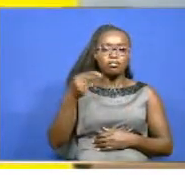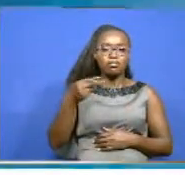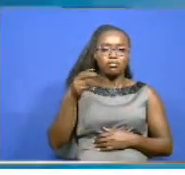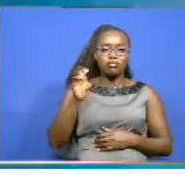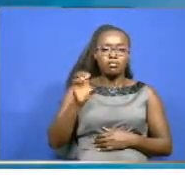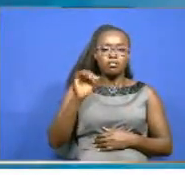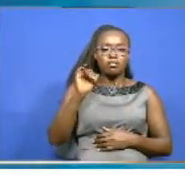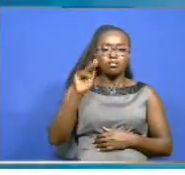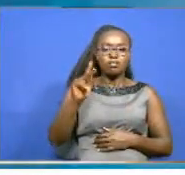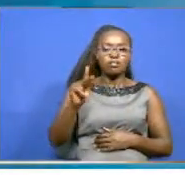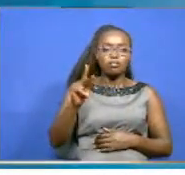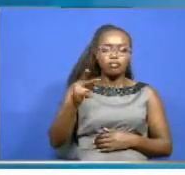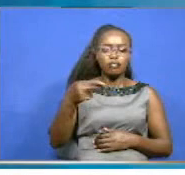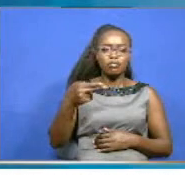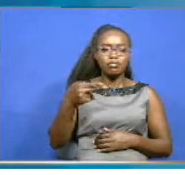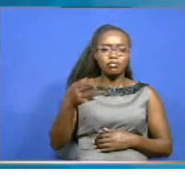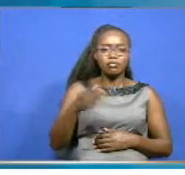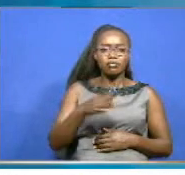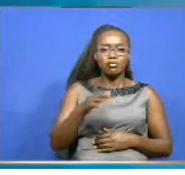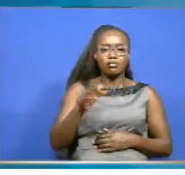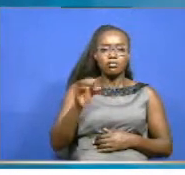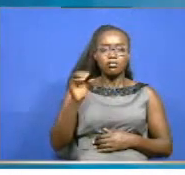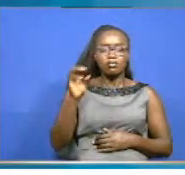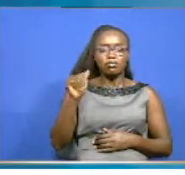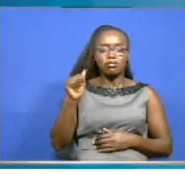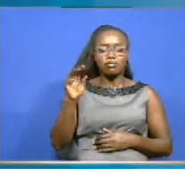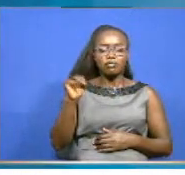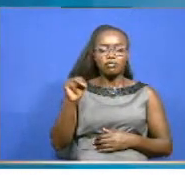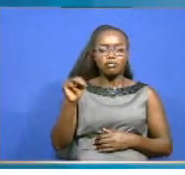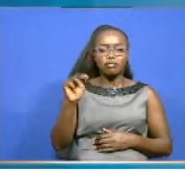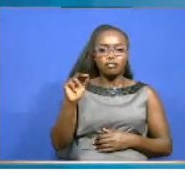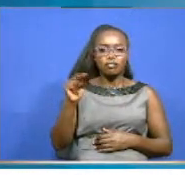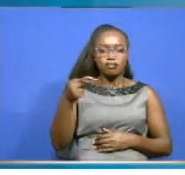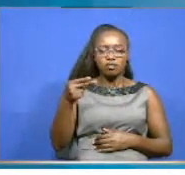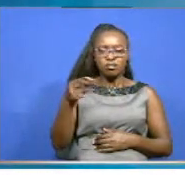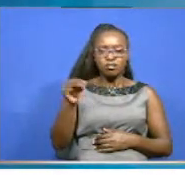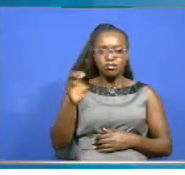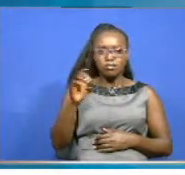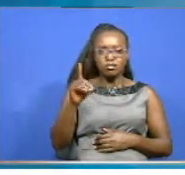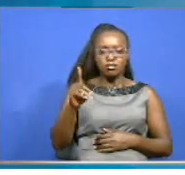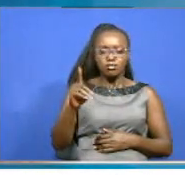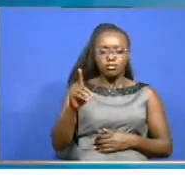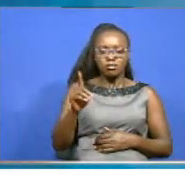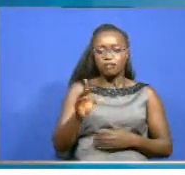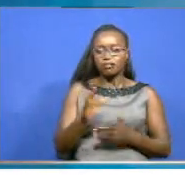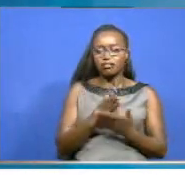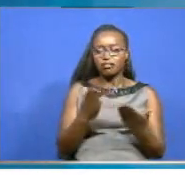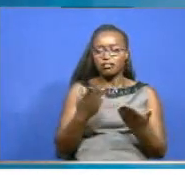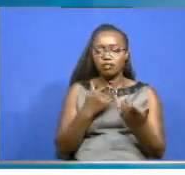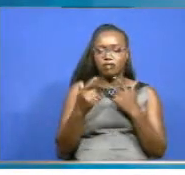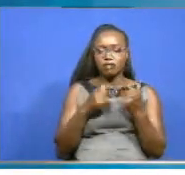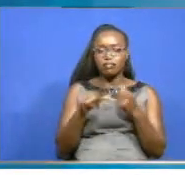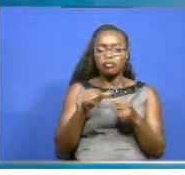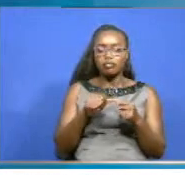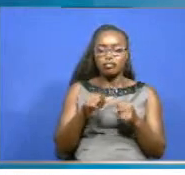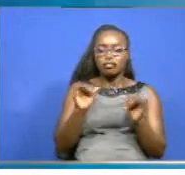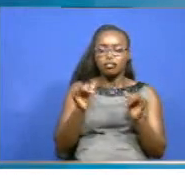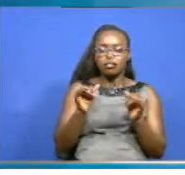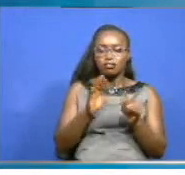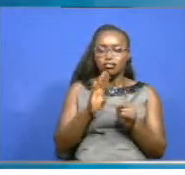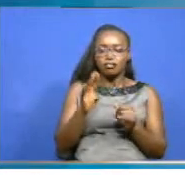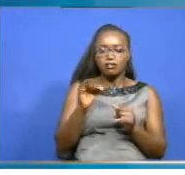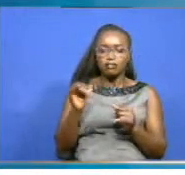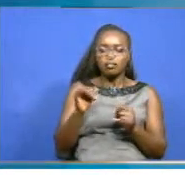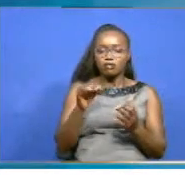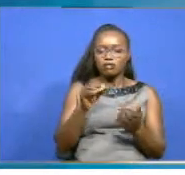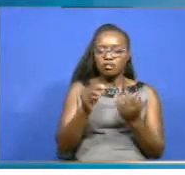Parliament, Wajir South, shedding some light on some of the issues that are shaping the news in the country. We've talked about matters, BBI,